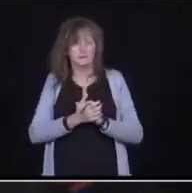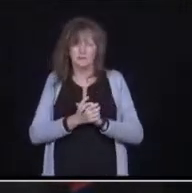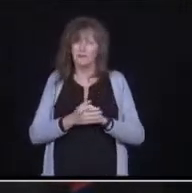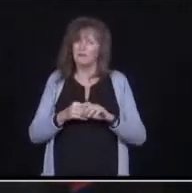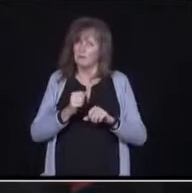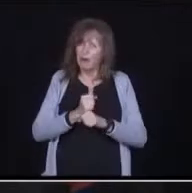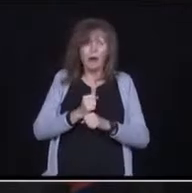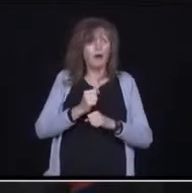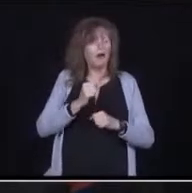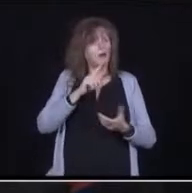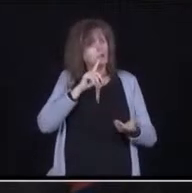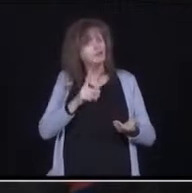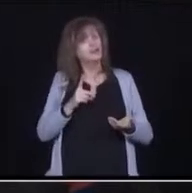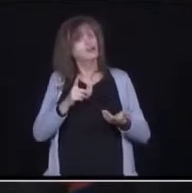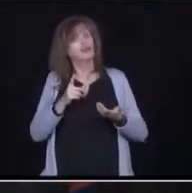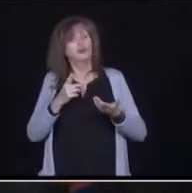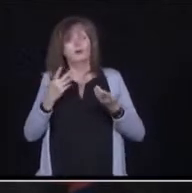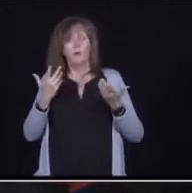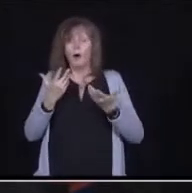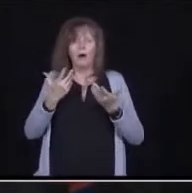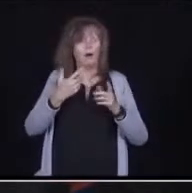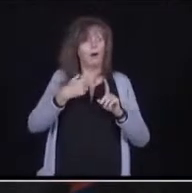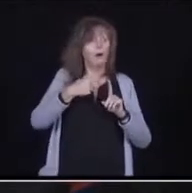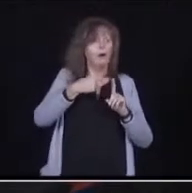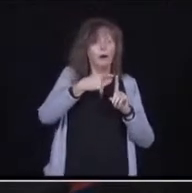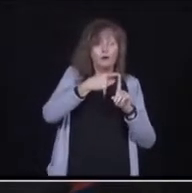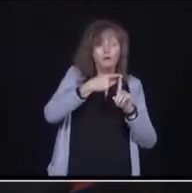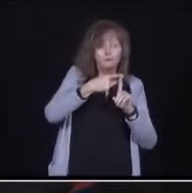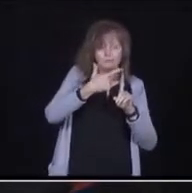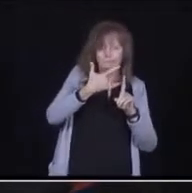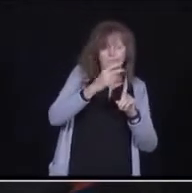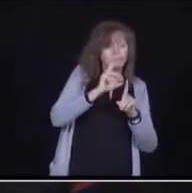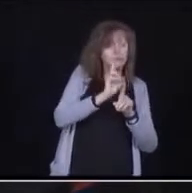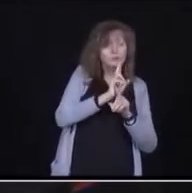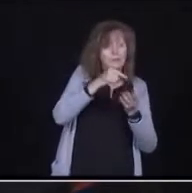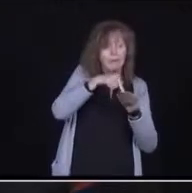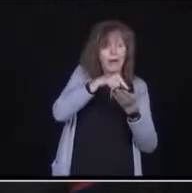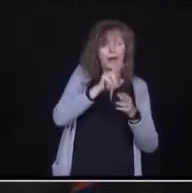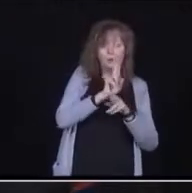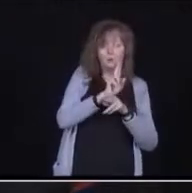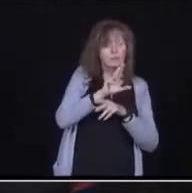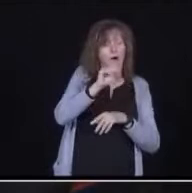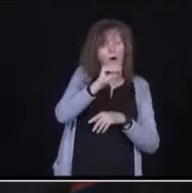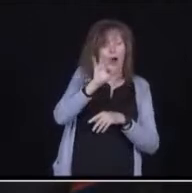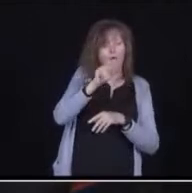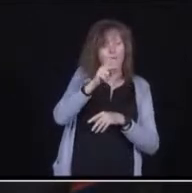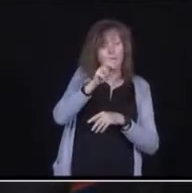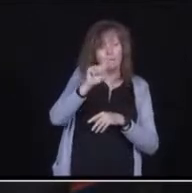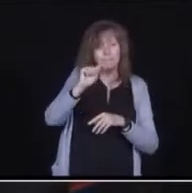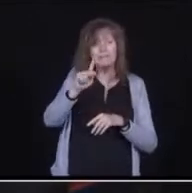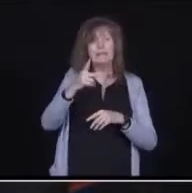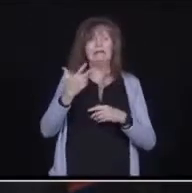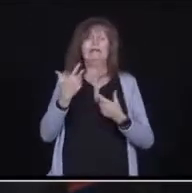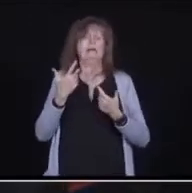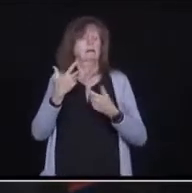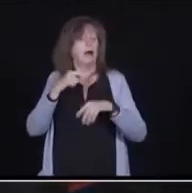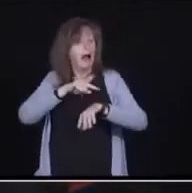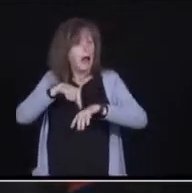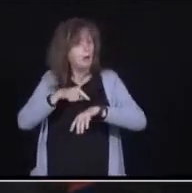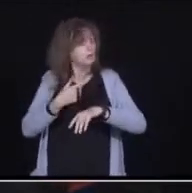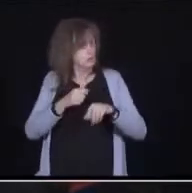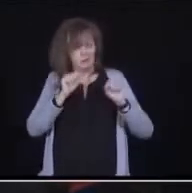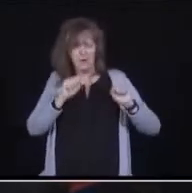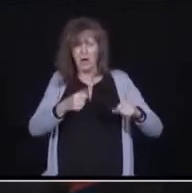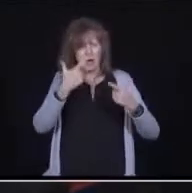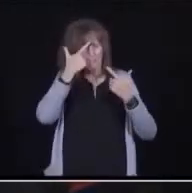making sure that they're off-peak hours so they can do the washing and cleaning off-peak hours, opposed to what